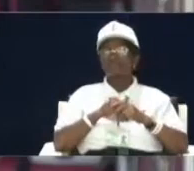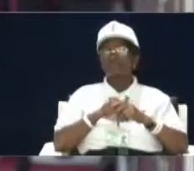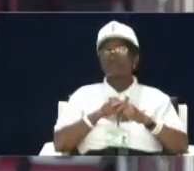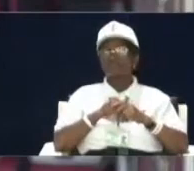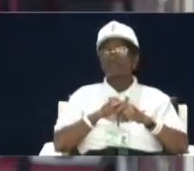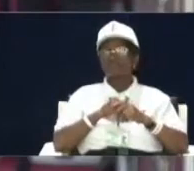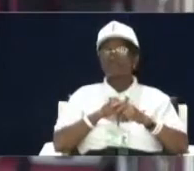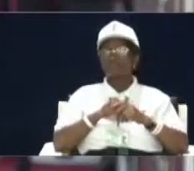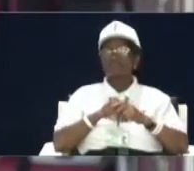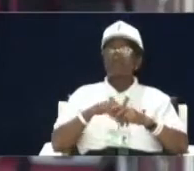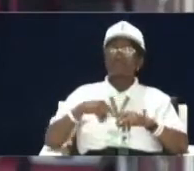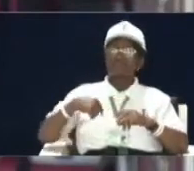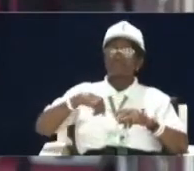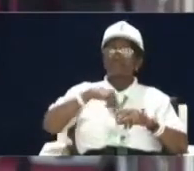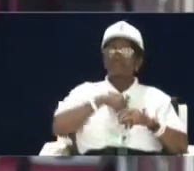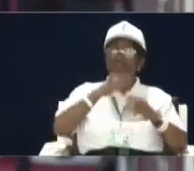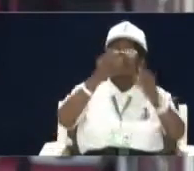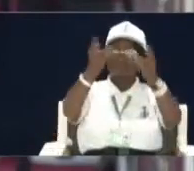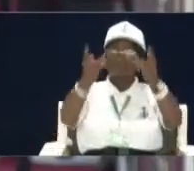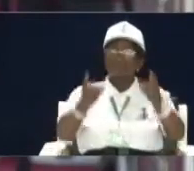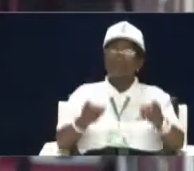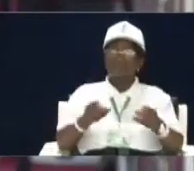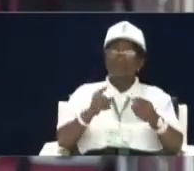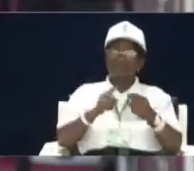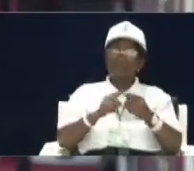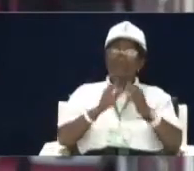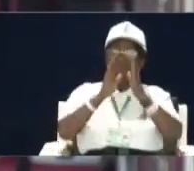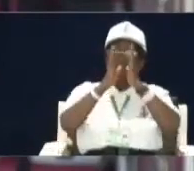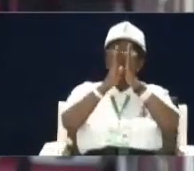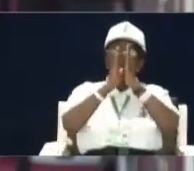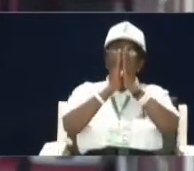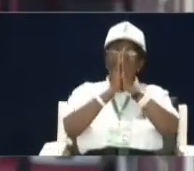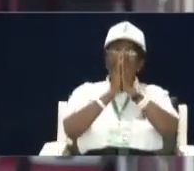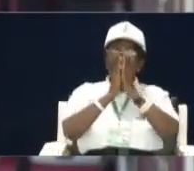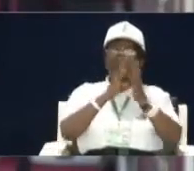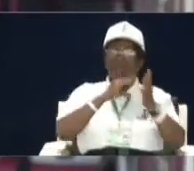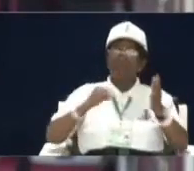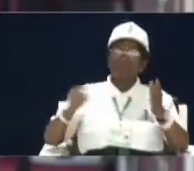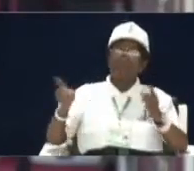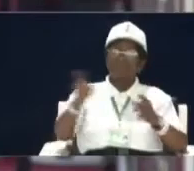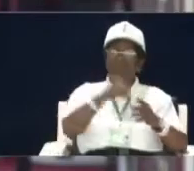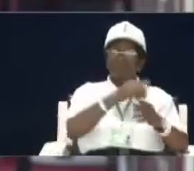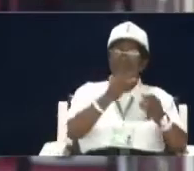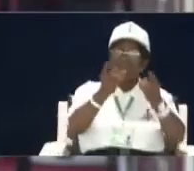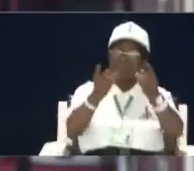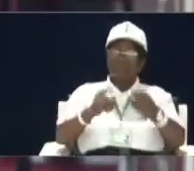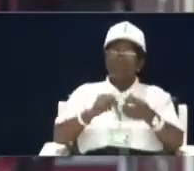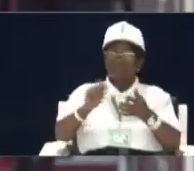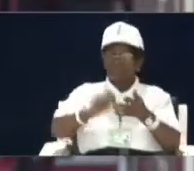We want to pray, and you want to write down your prayer requests.